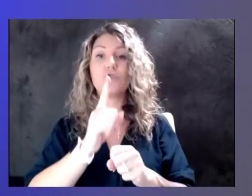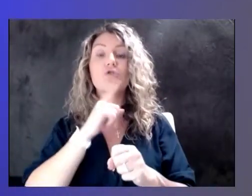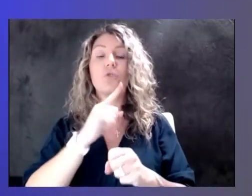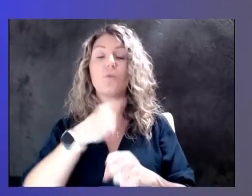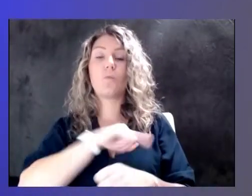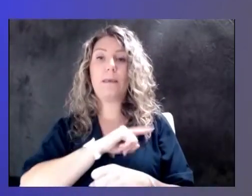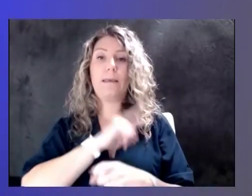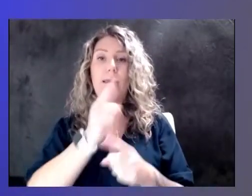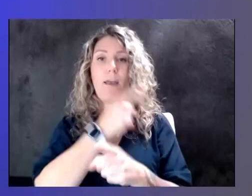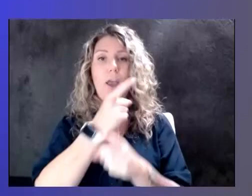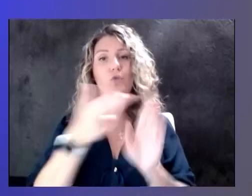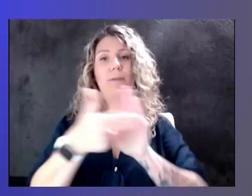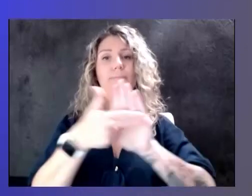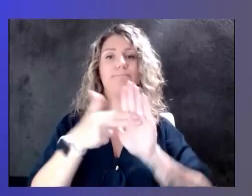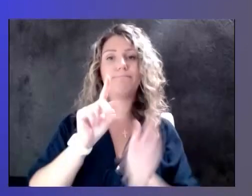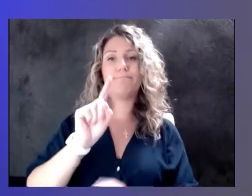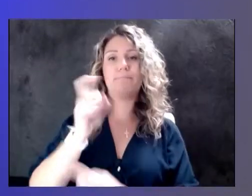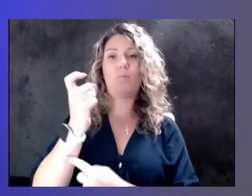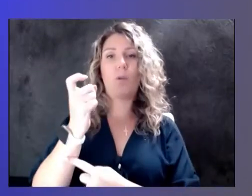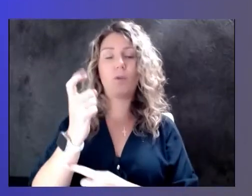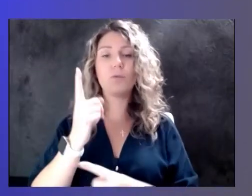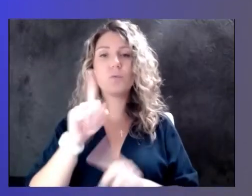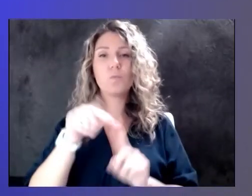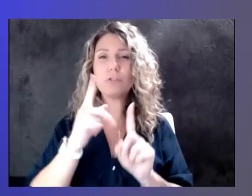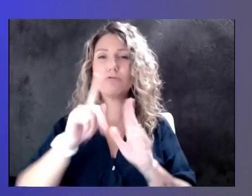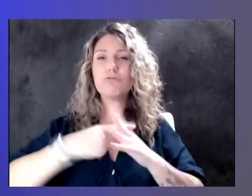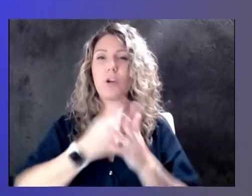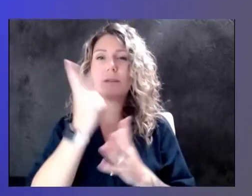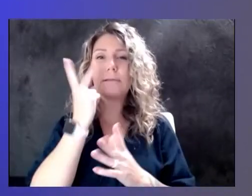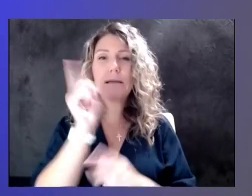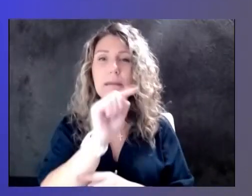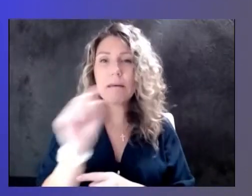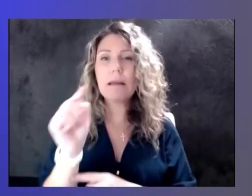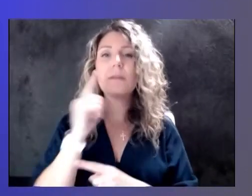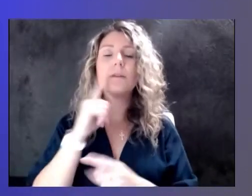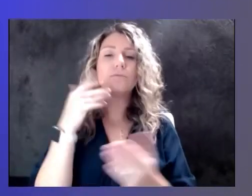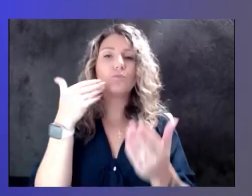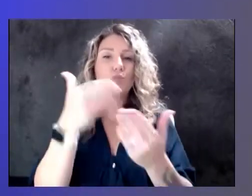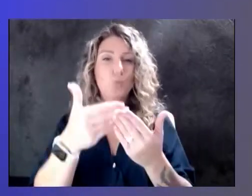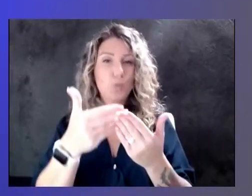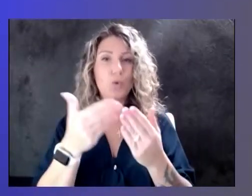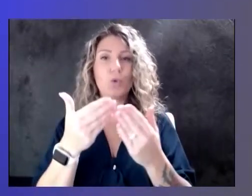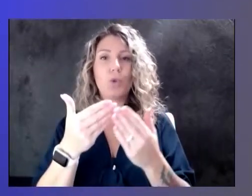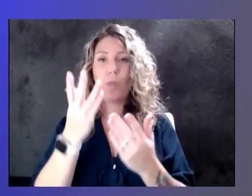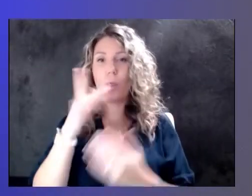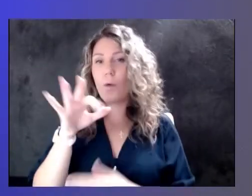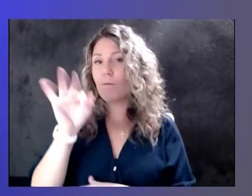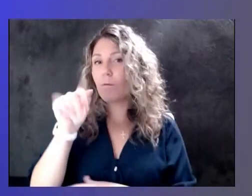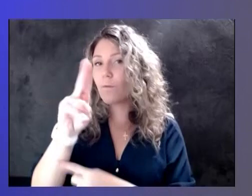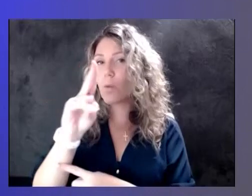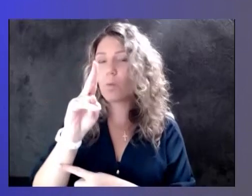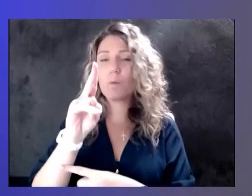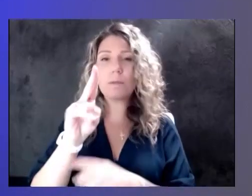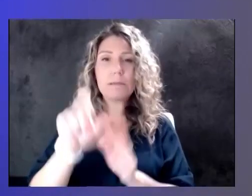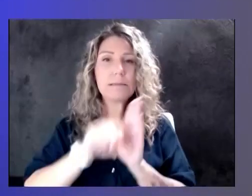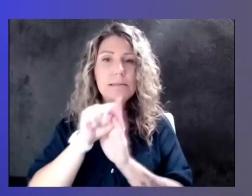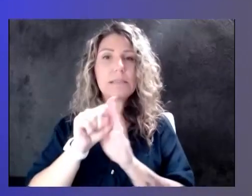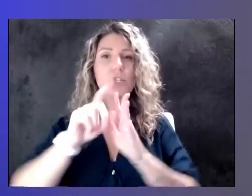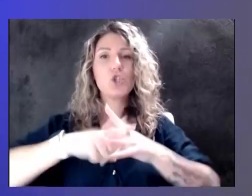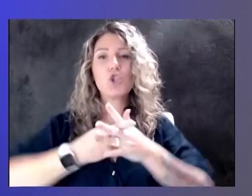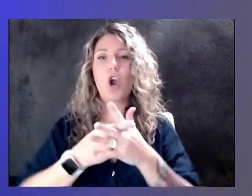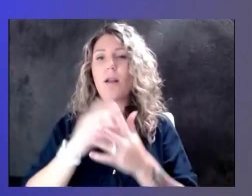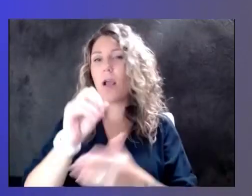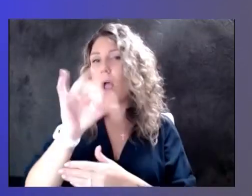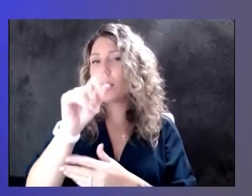diagnosis. I think we're going to start seeing that as we move closer to influenza season, starting probably October, November, December,